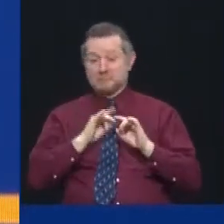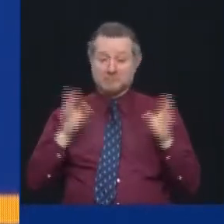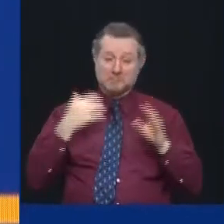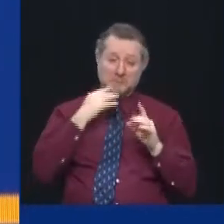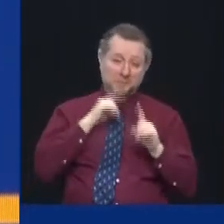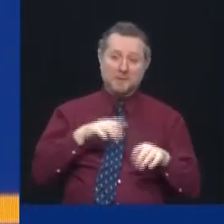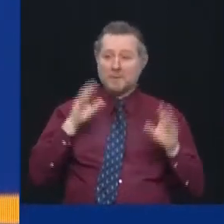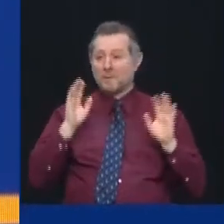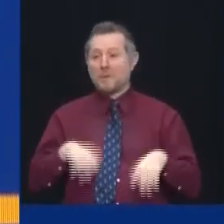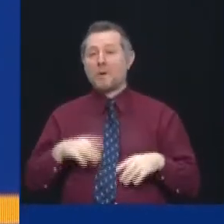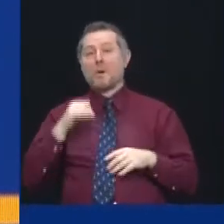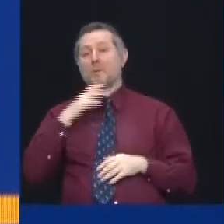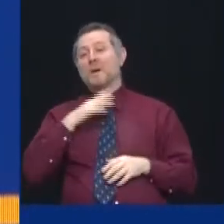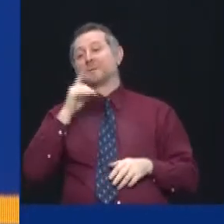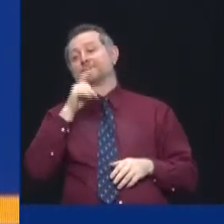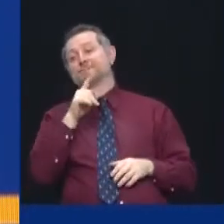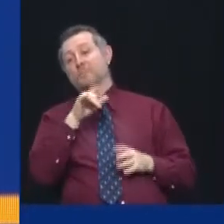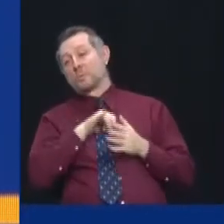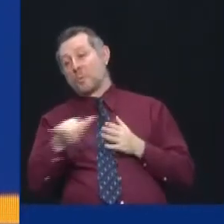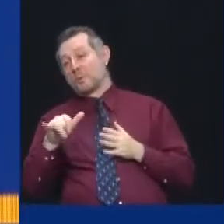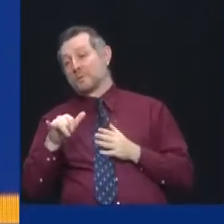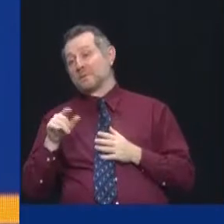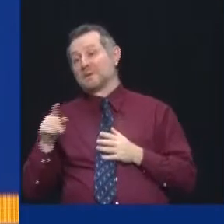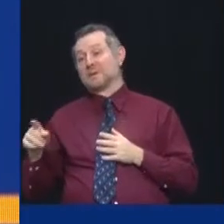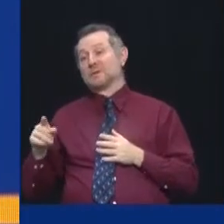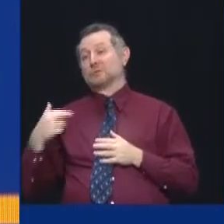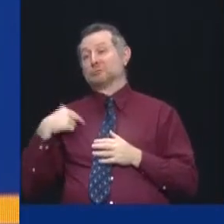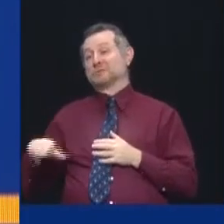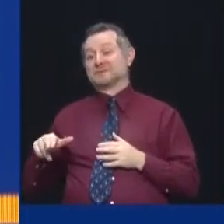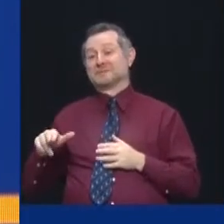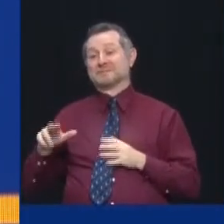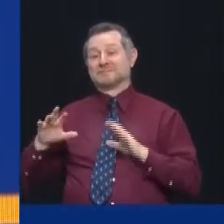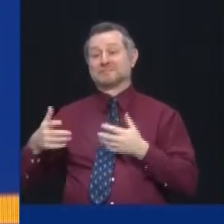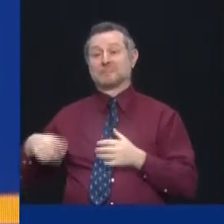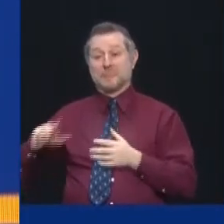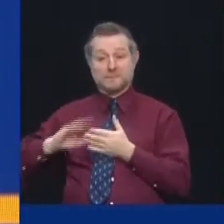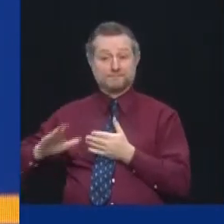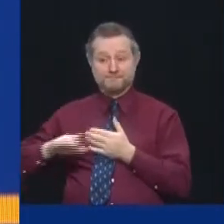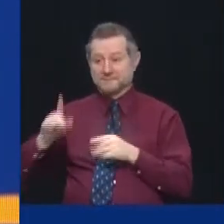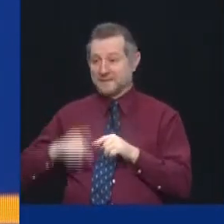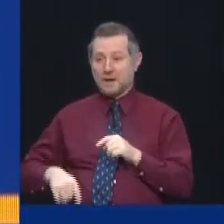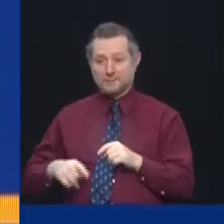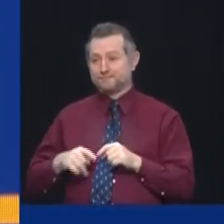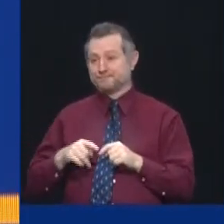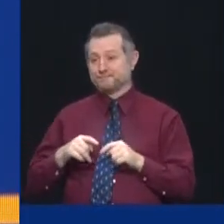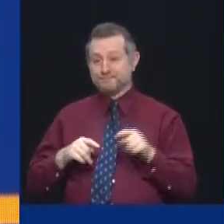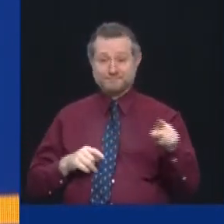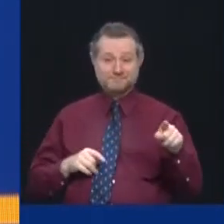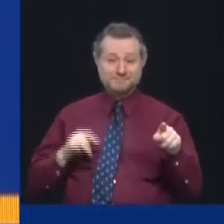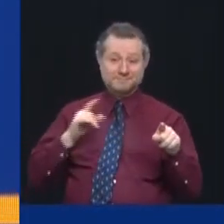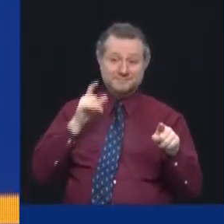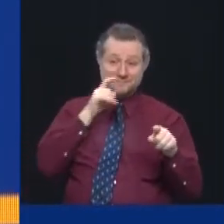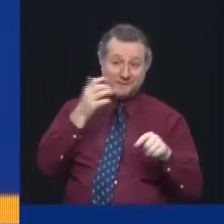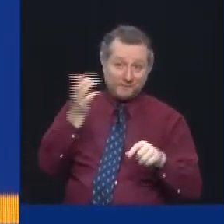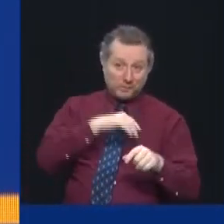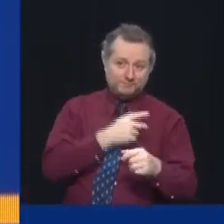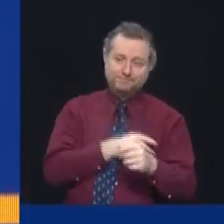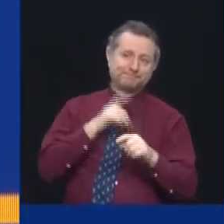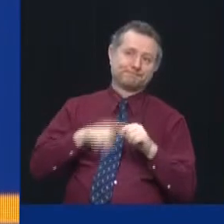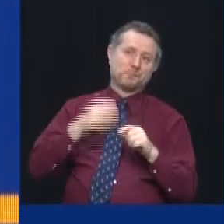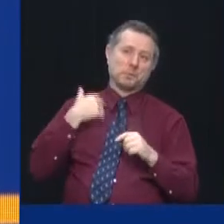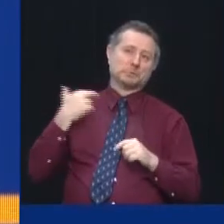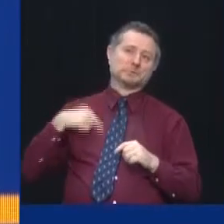important this year than ever before, because the stakes are higher this year than ever before. And we're going to be doing what